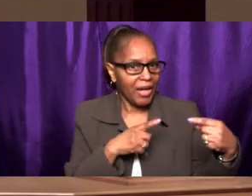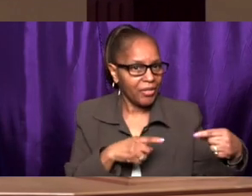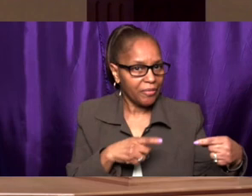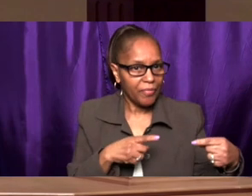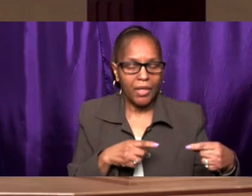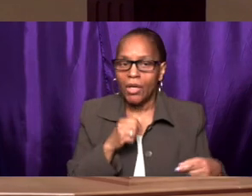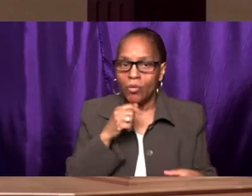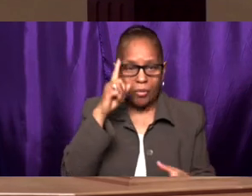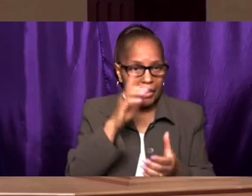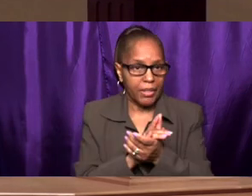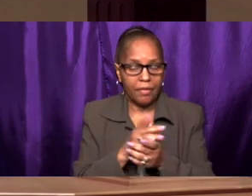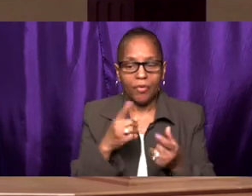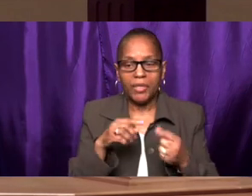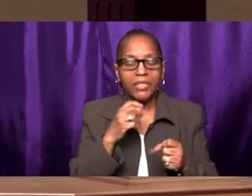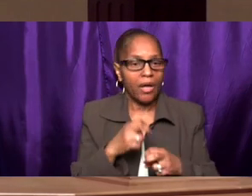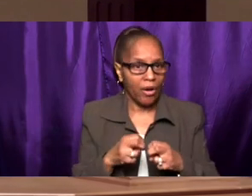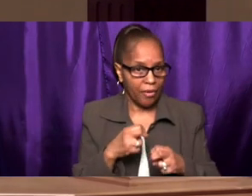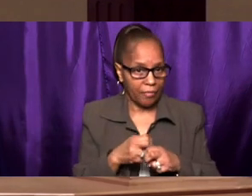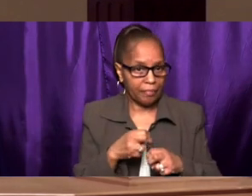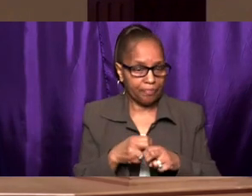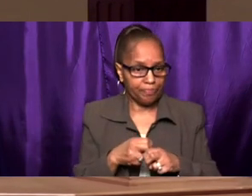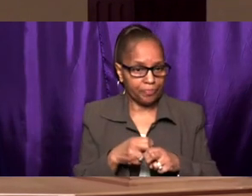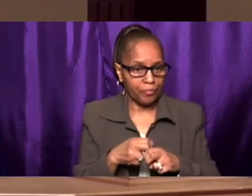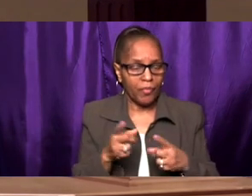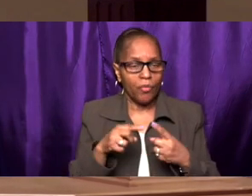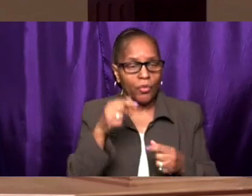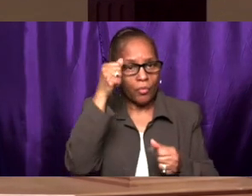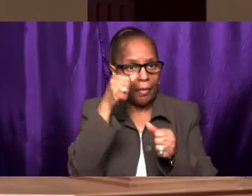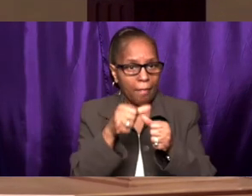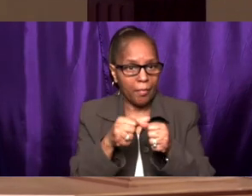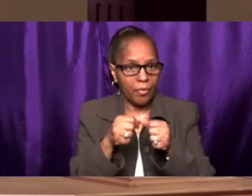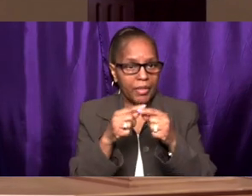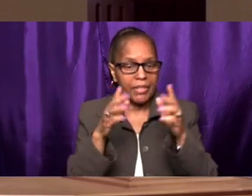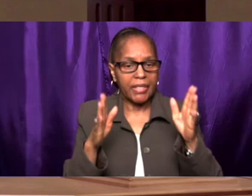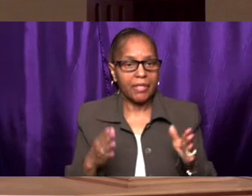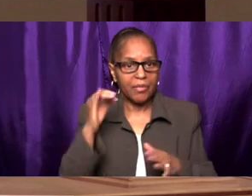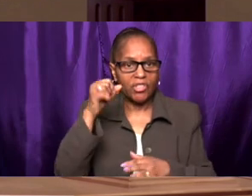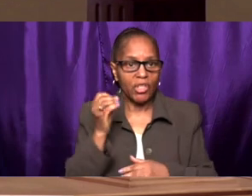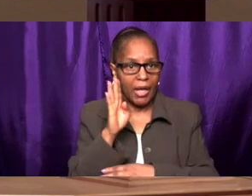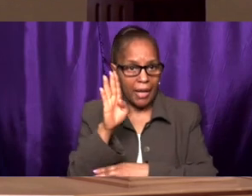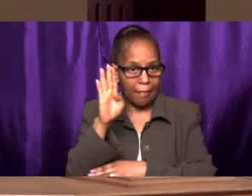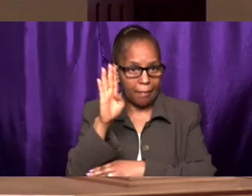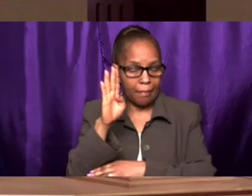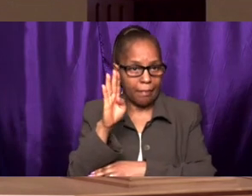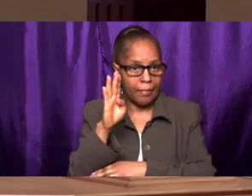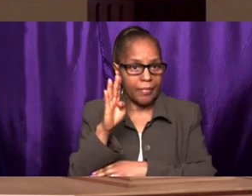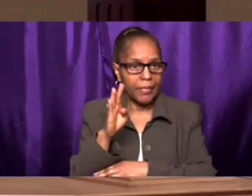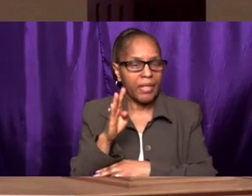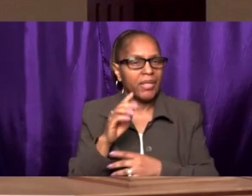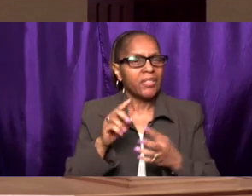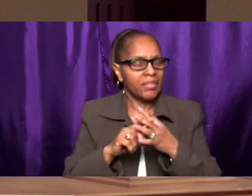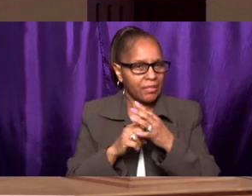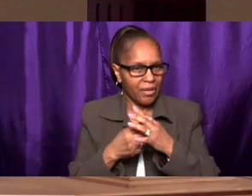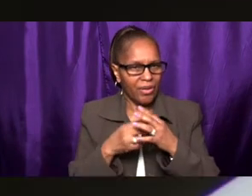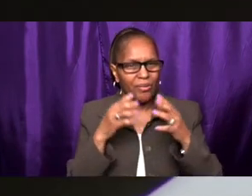You will believe when it's hard, when you remember that the enemy's job is to sow